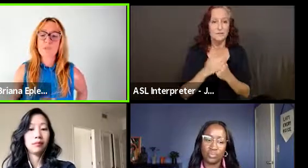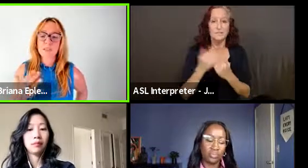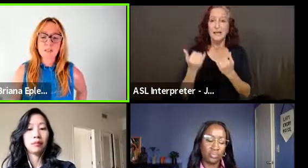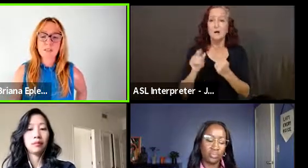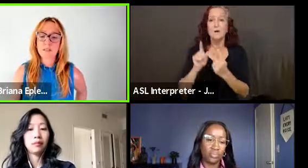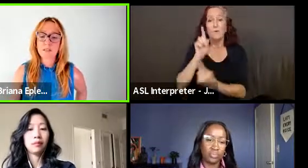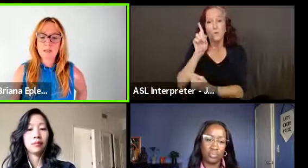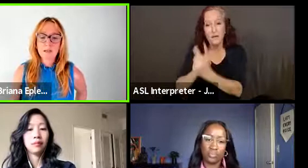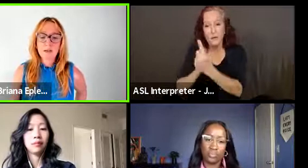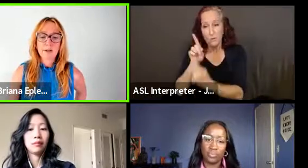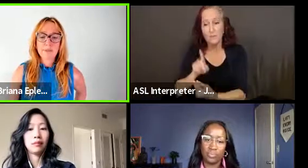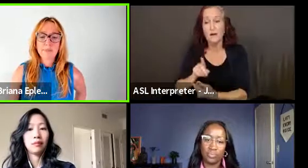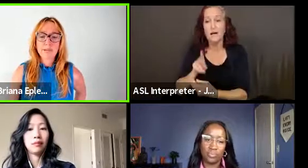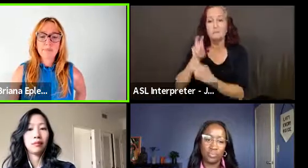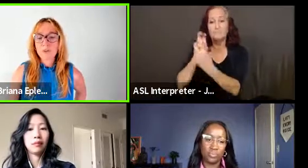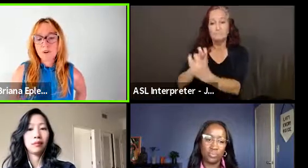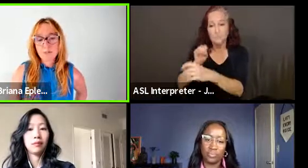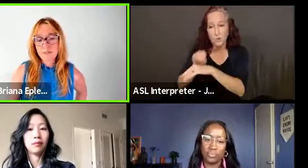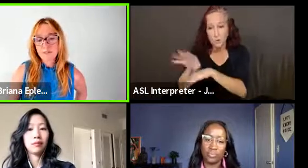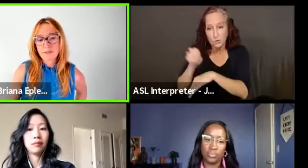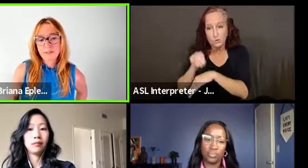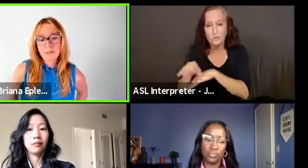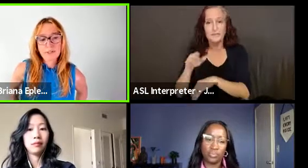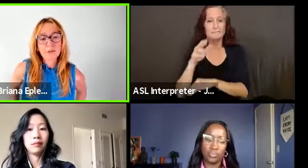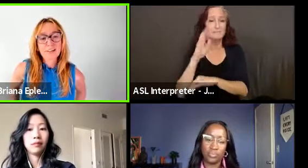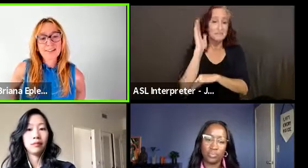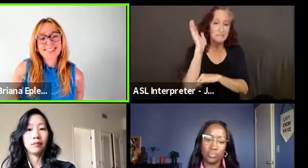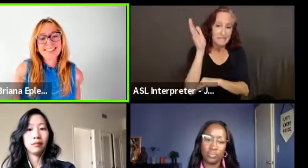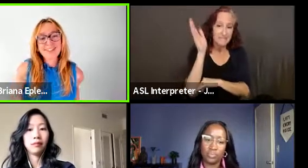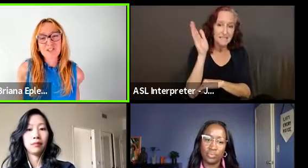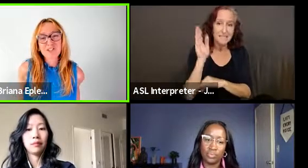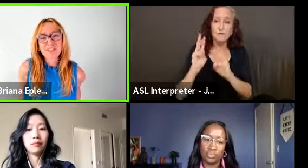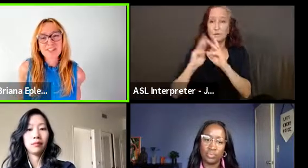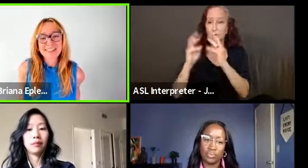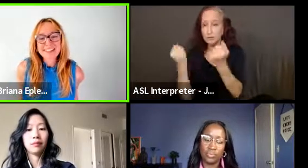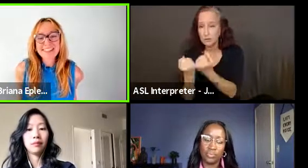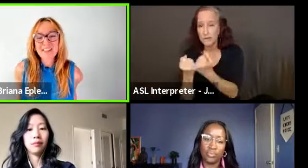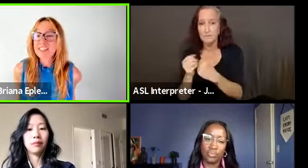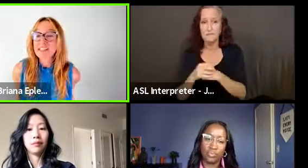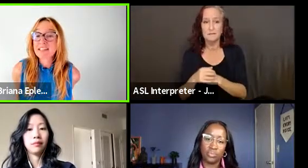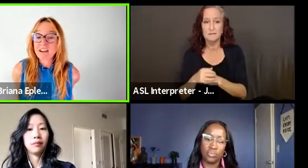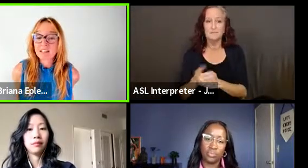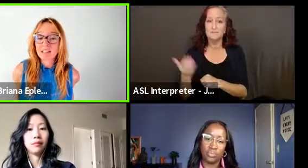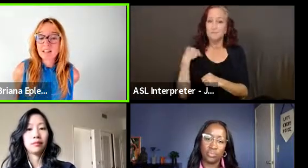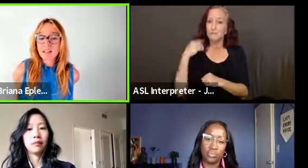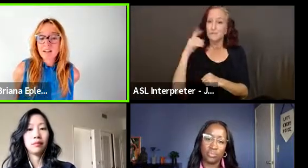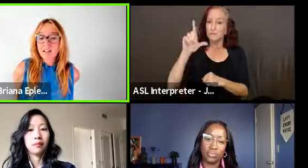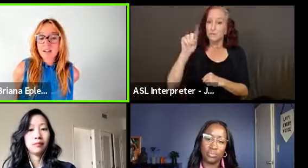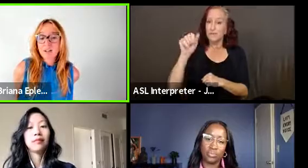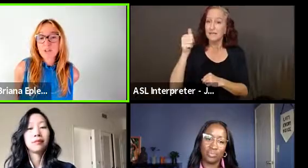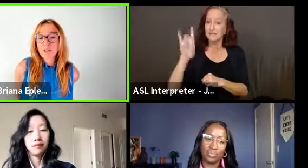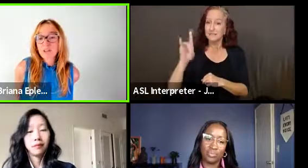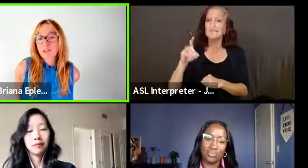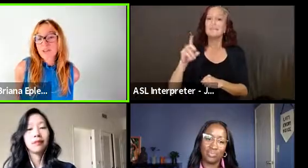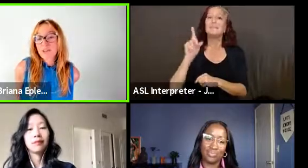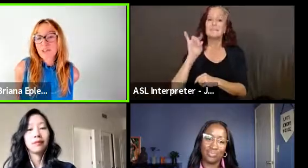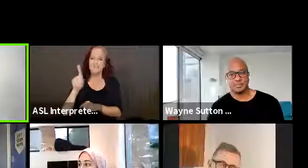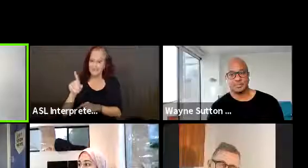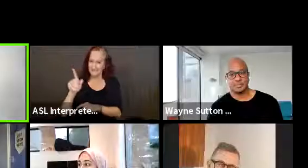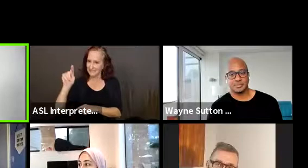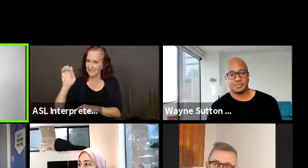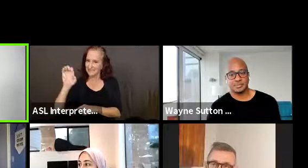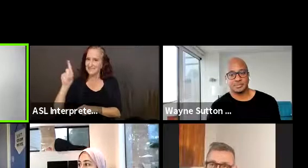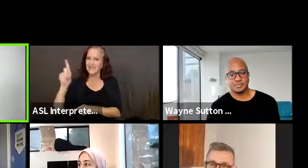through speaking, and workshops. So yes, in 2018, I gave a TED Talk on what I've learned over